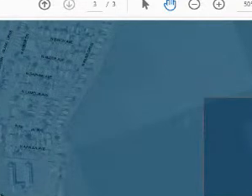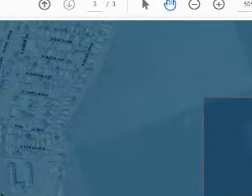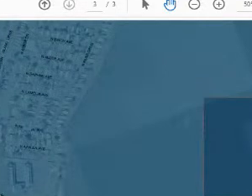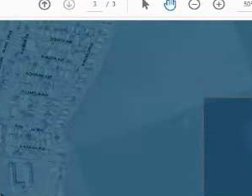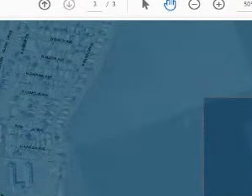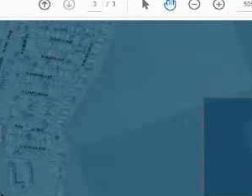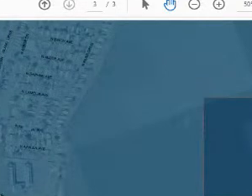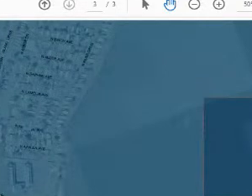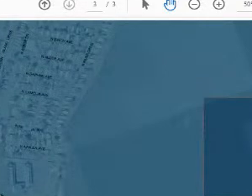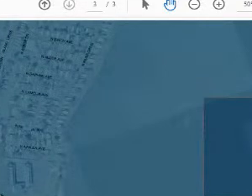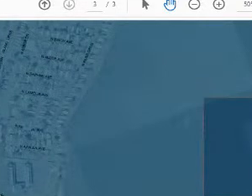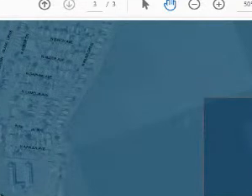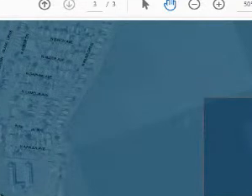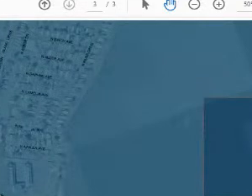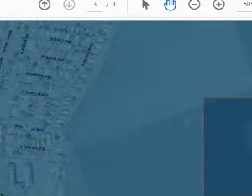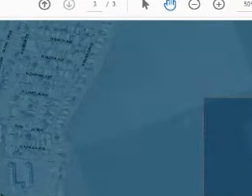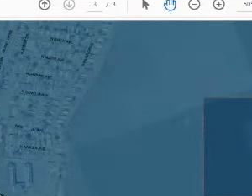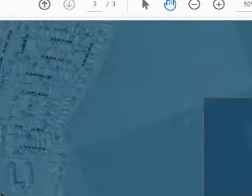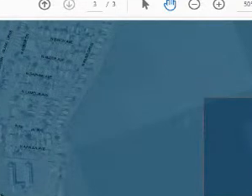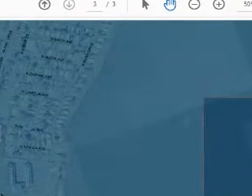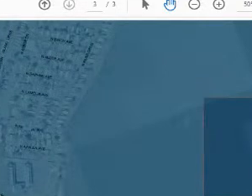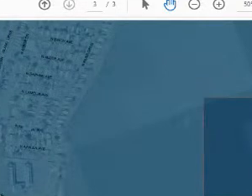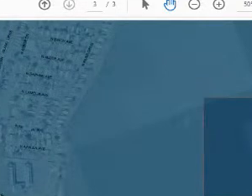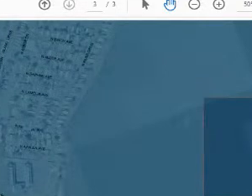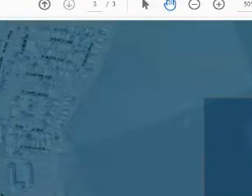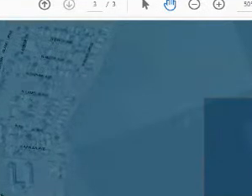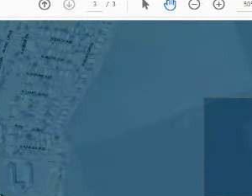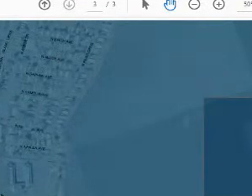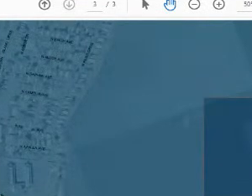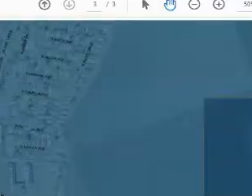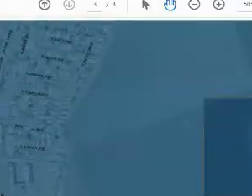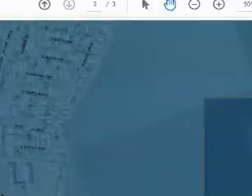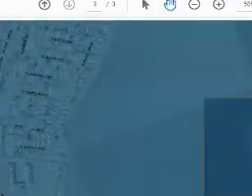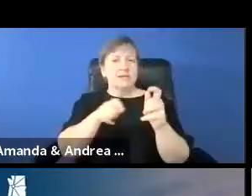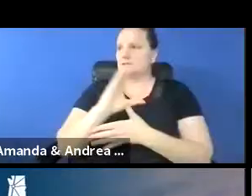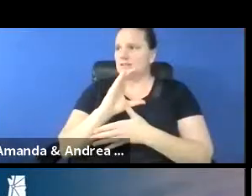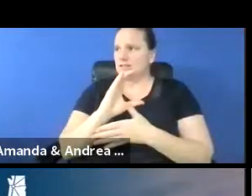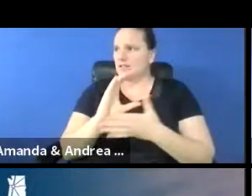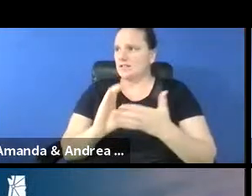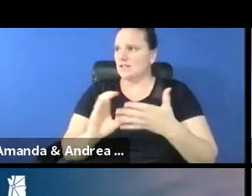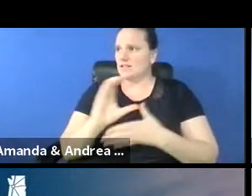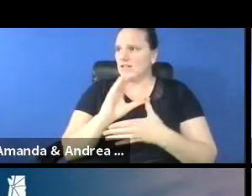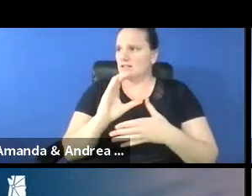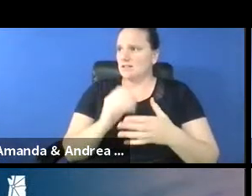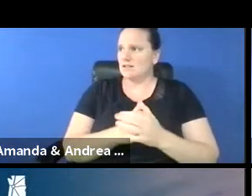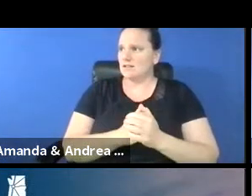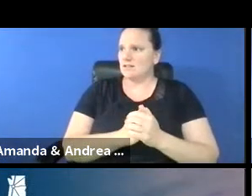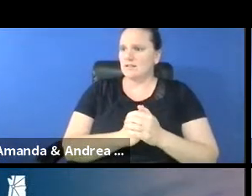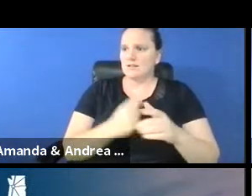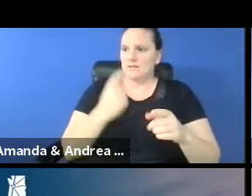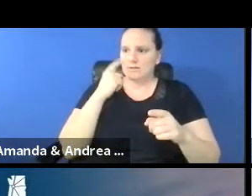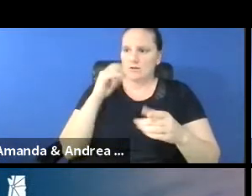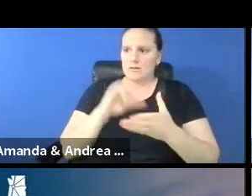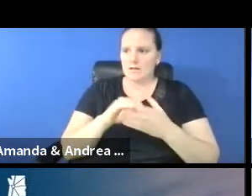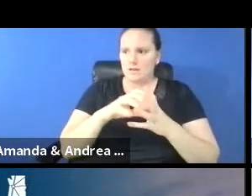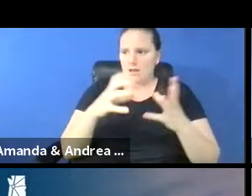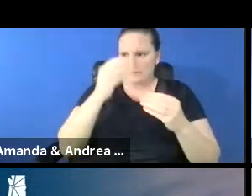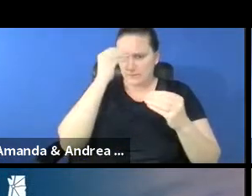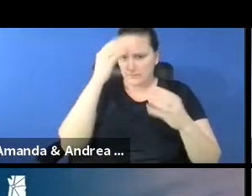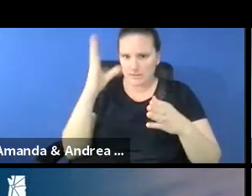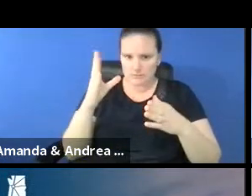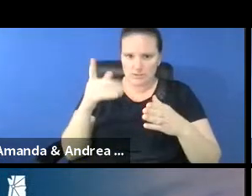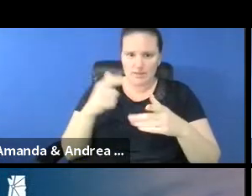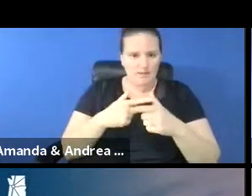of screening criteria and data. So I know that this is a lot of information and it's fairly technical.